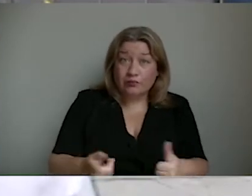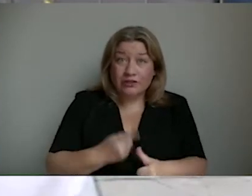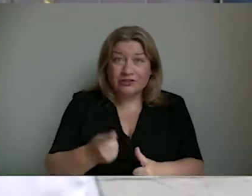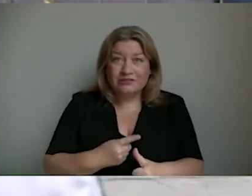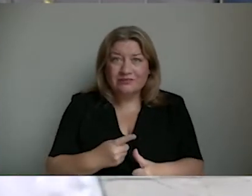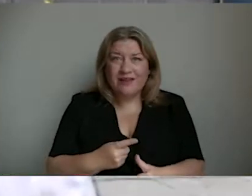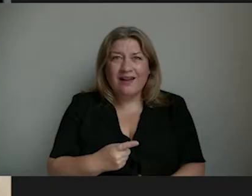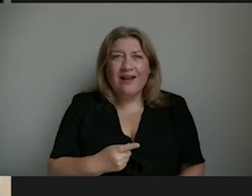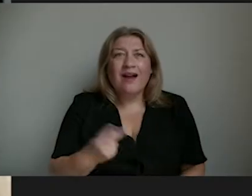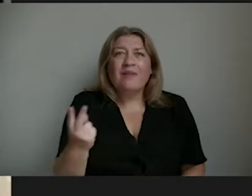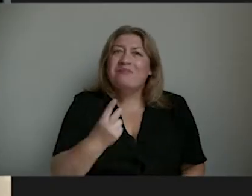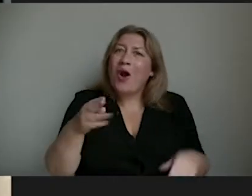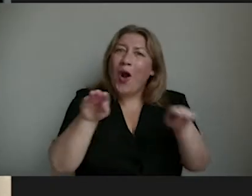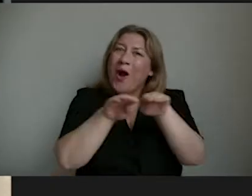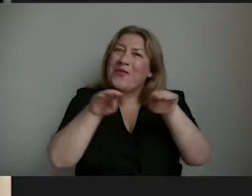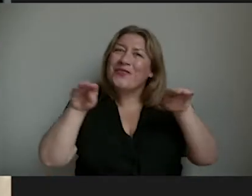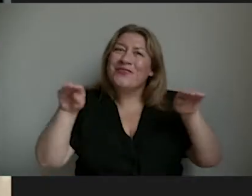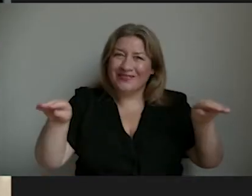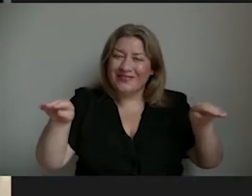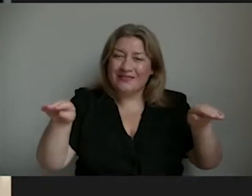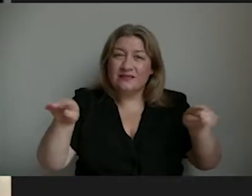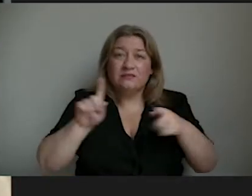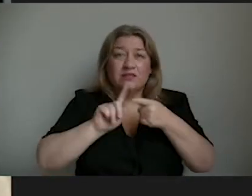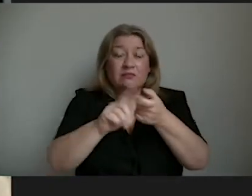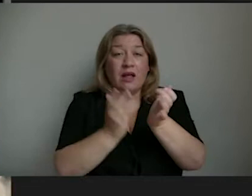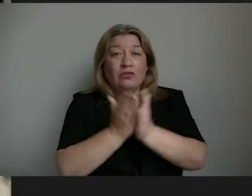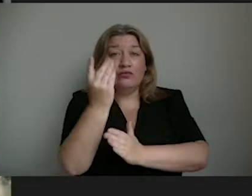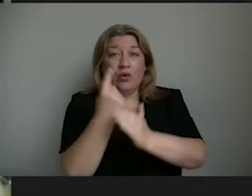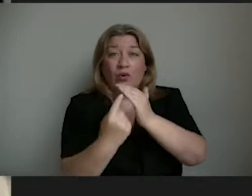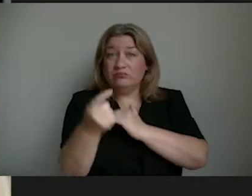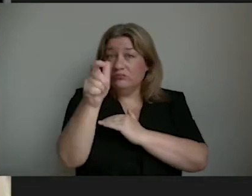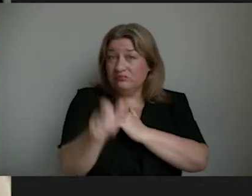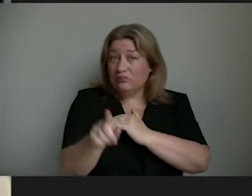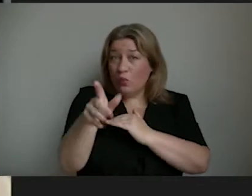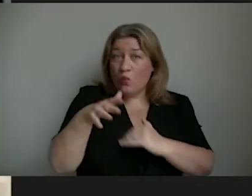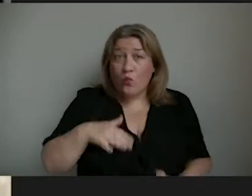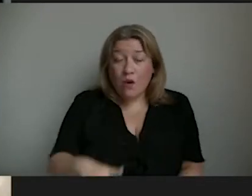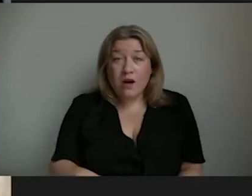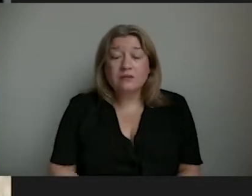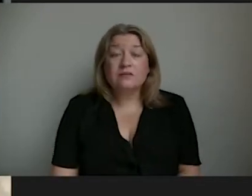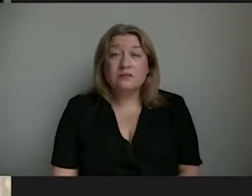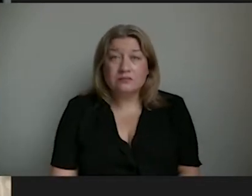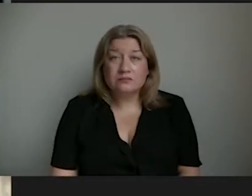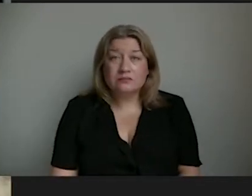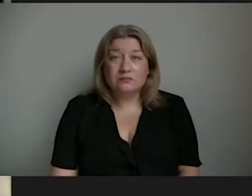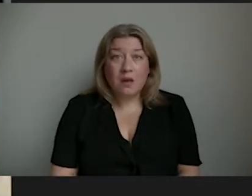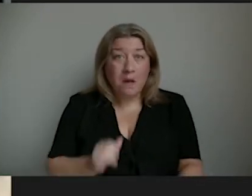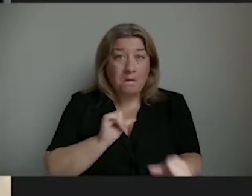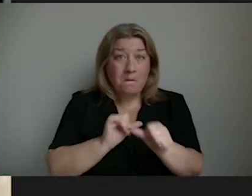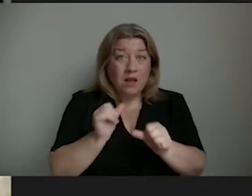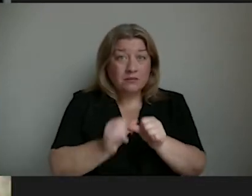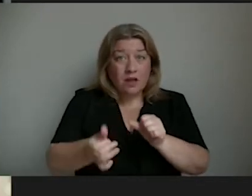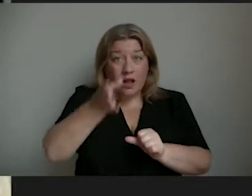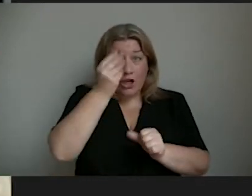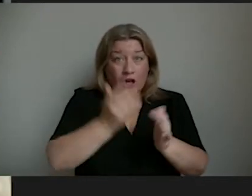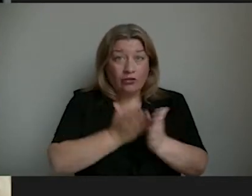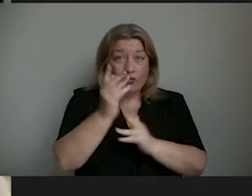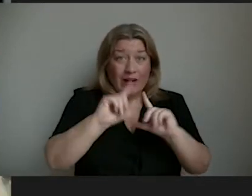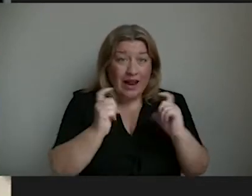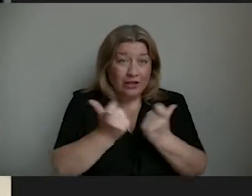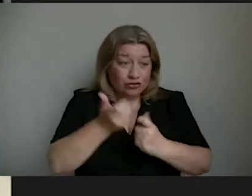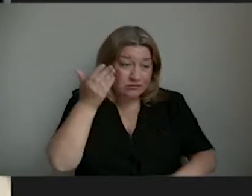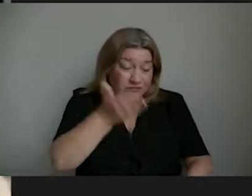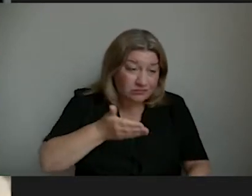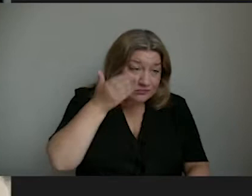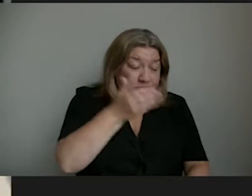apprenticeship? I mean, neither are better. It's completely down to the individual. So if you think that you learn better in kind of